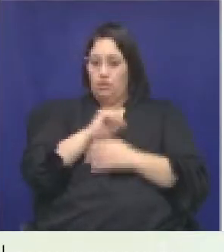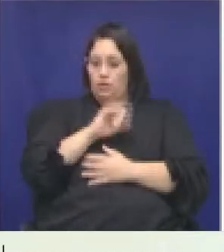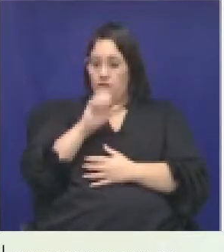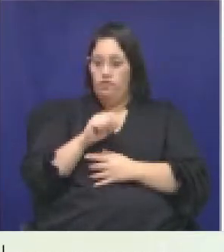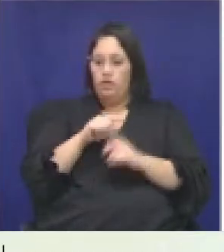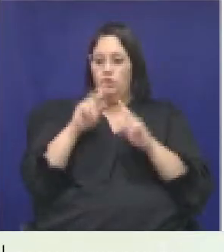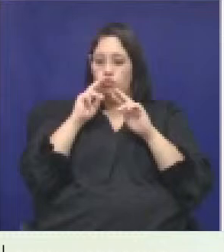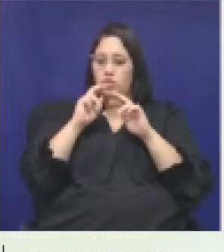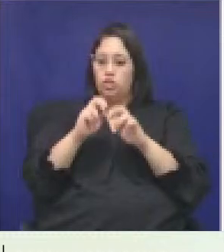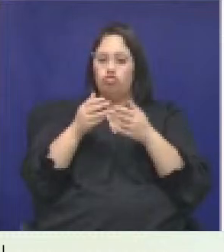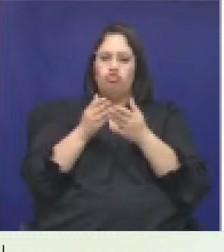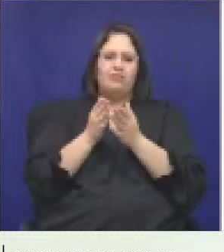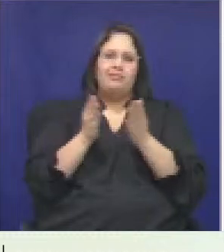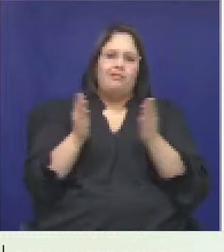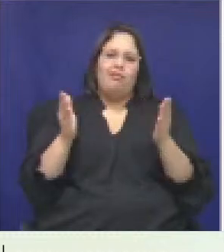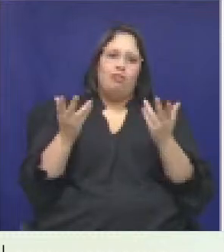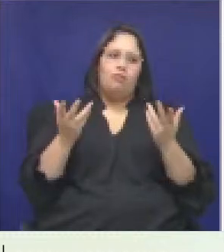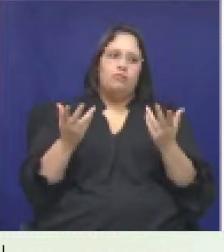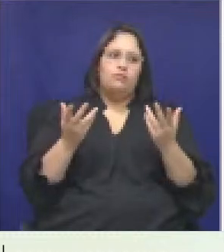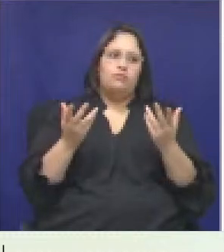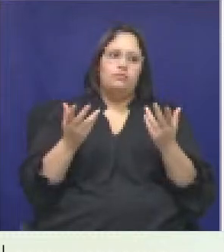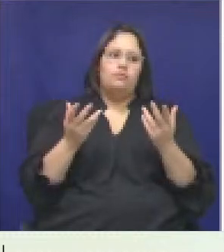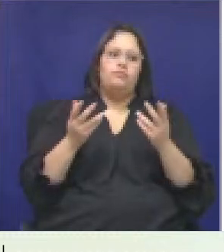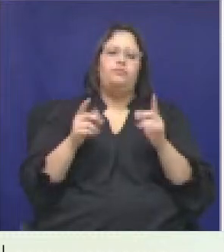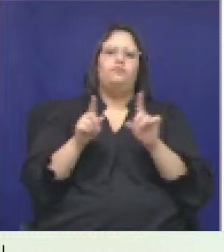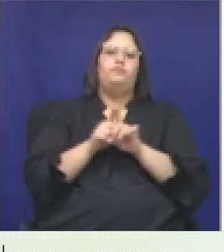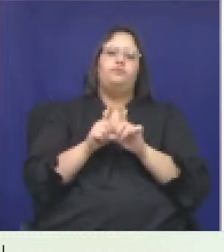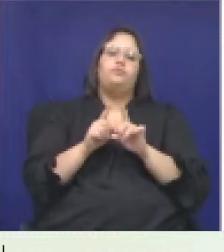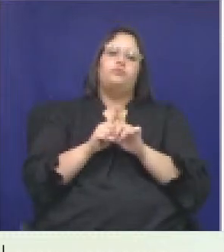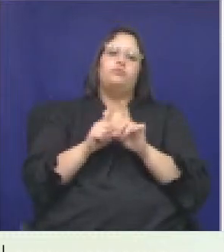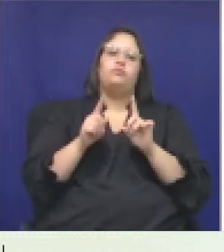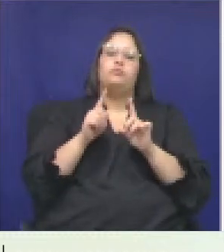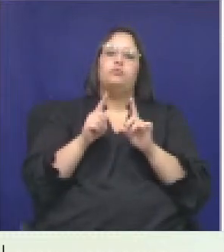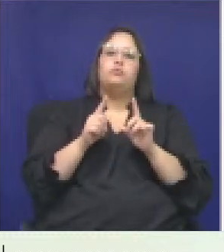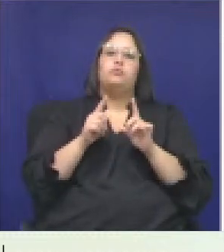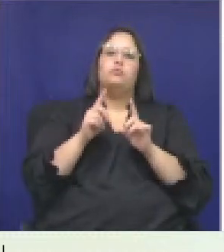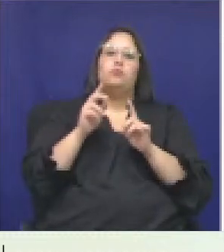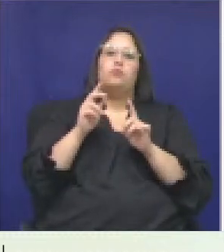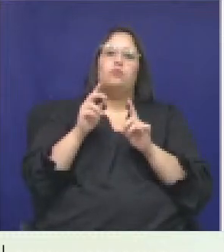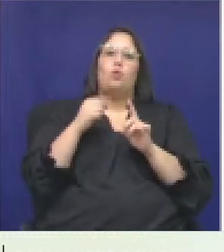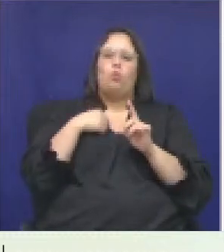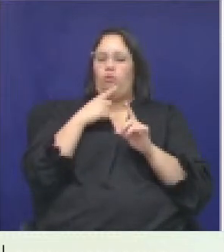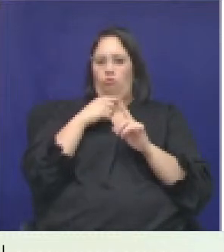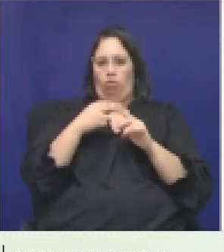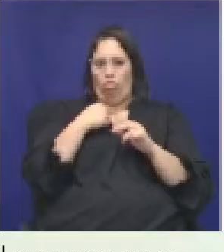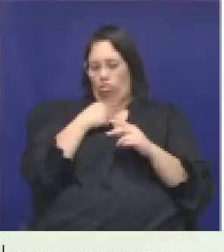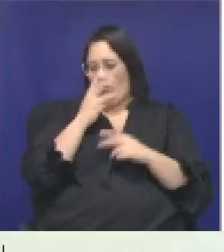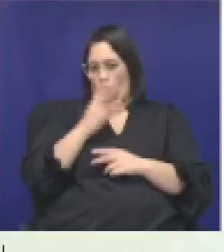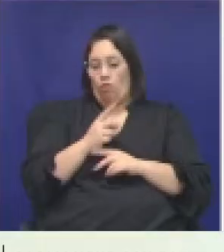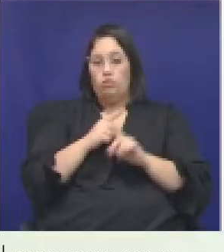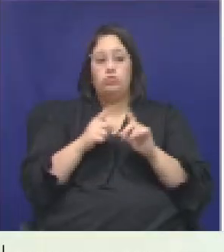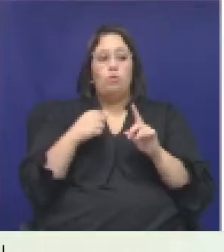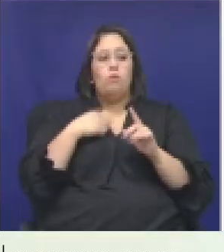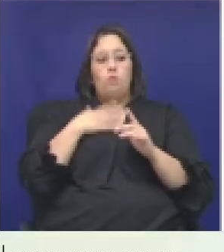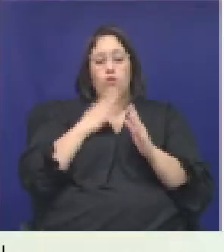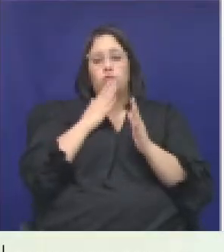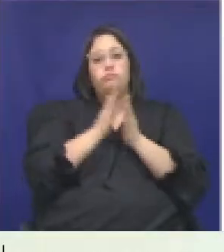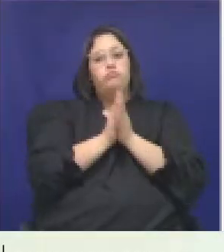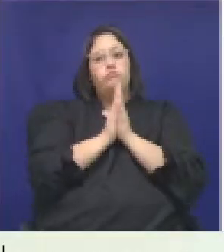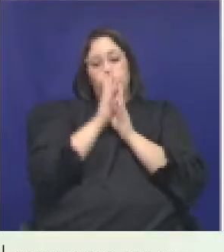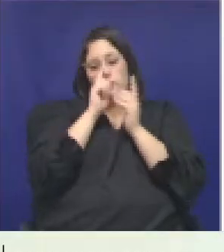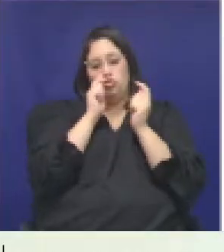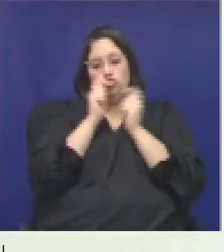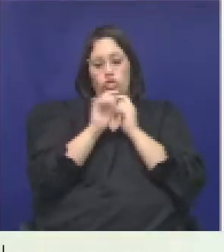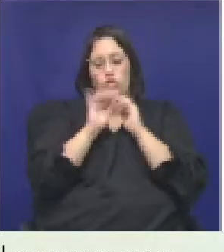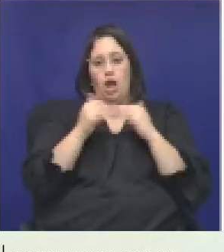to research in general, by the way, then we are trying to get to prosperity while blindfolded. So I want to make an appeal for a change in the